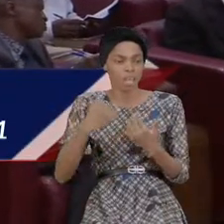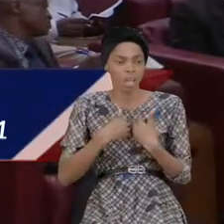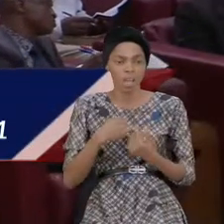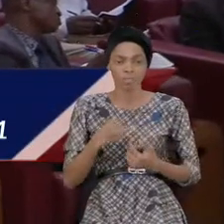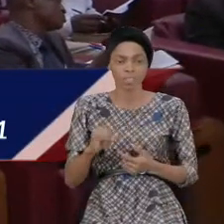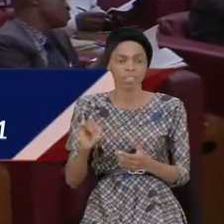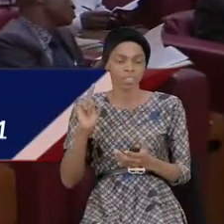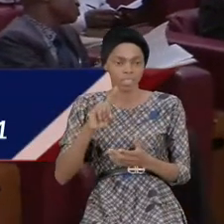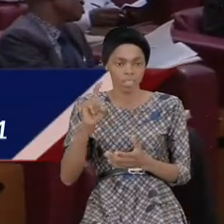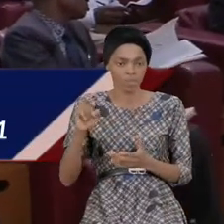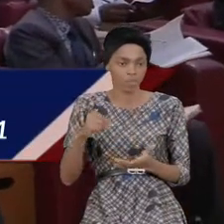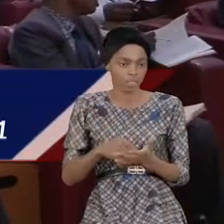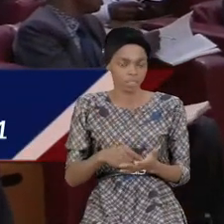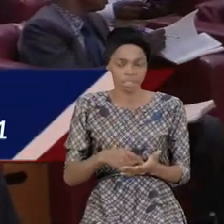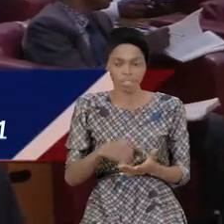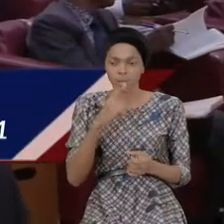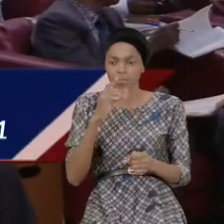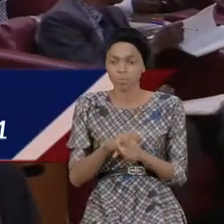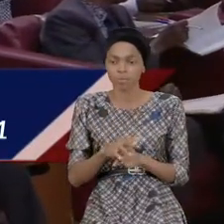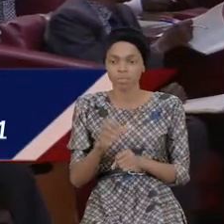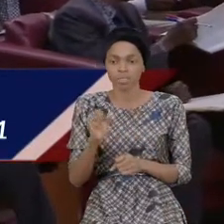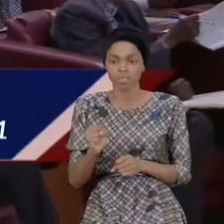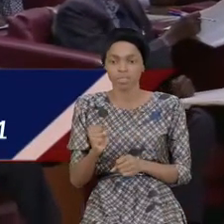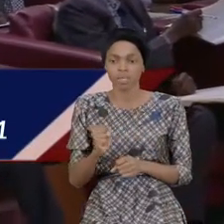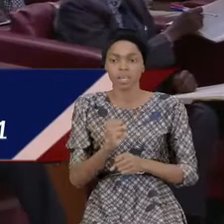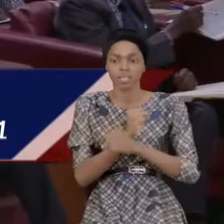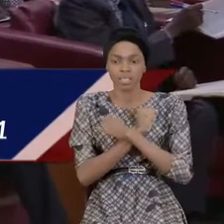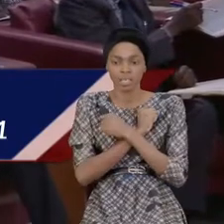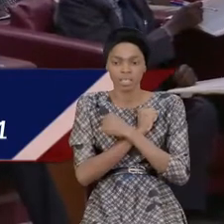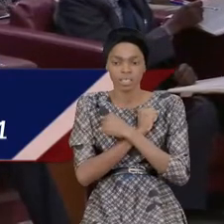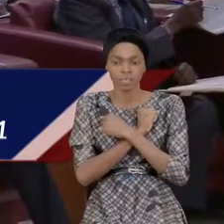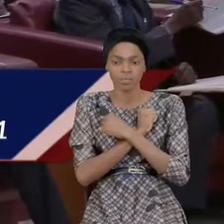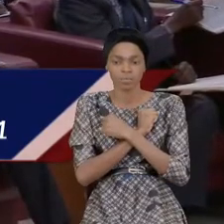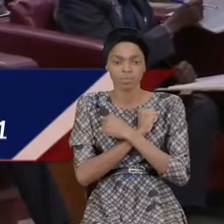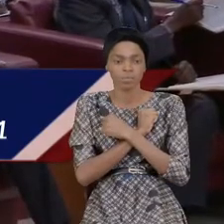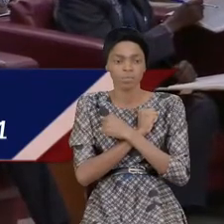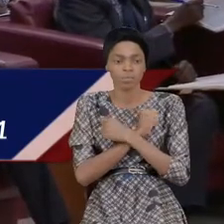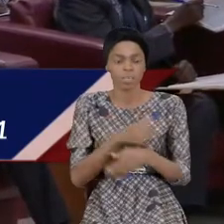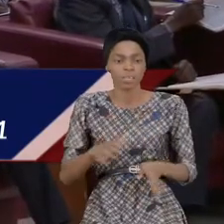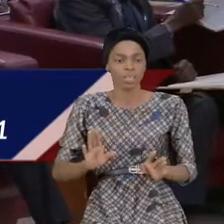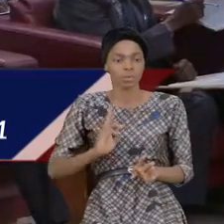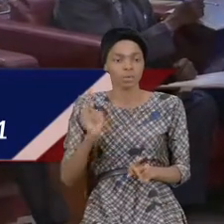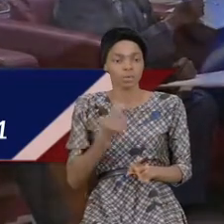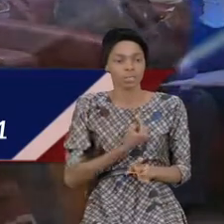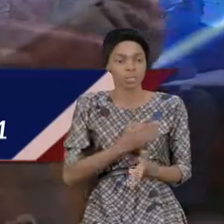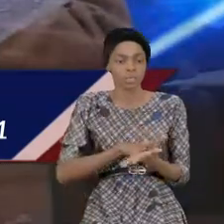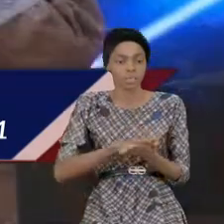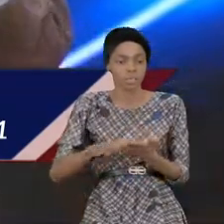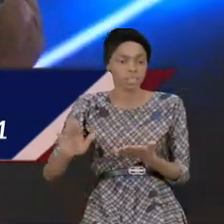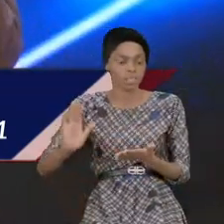having therefore these promises, dearly beloved, let us cleanse